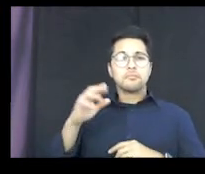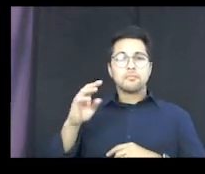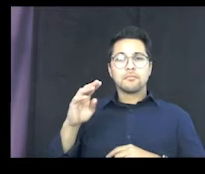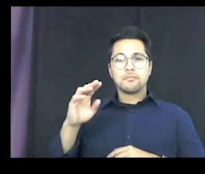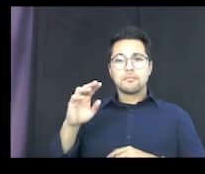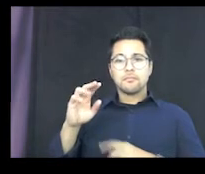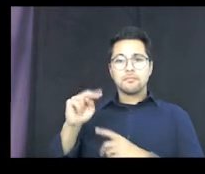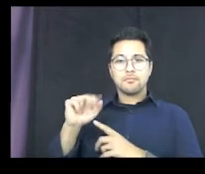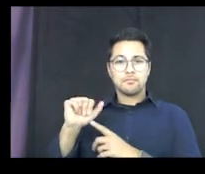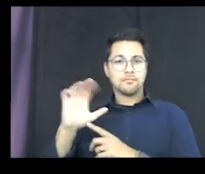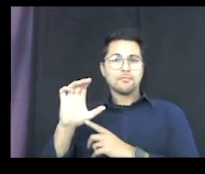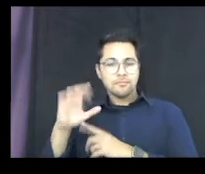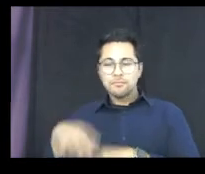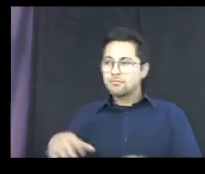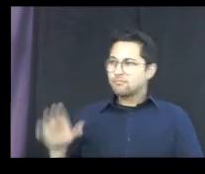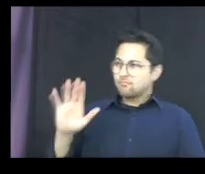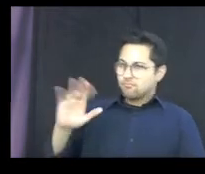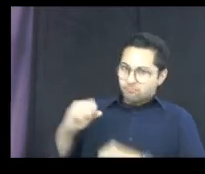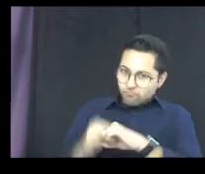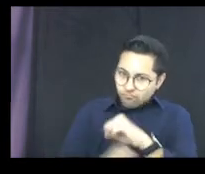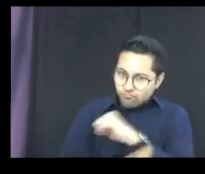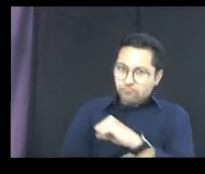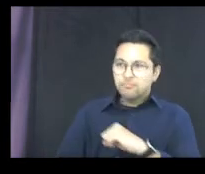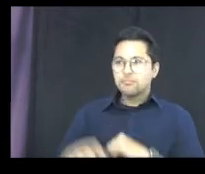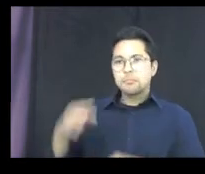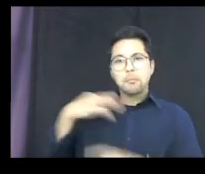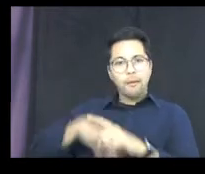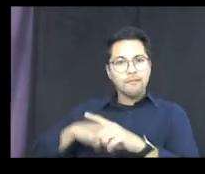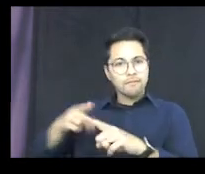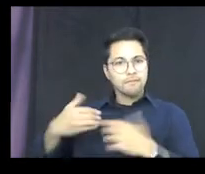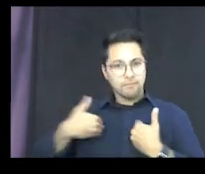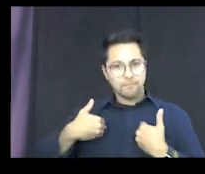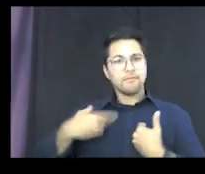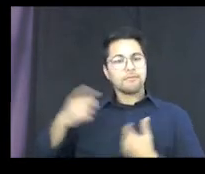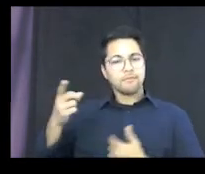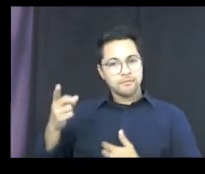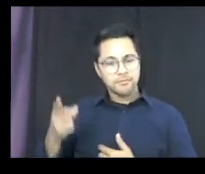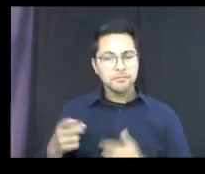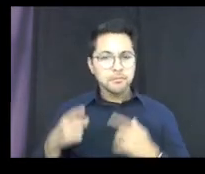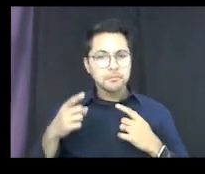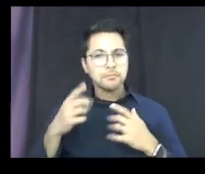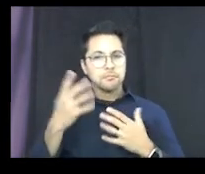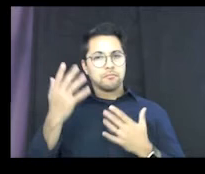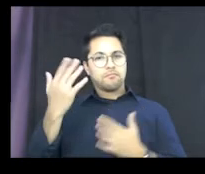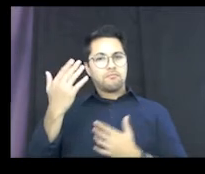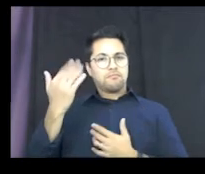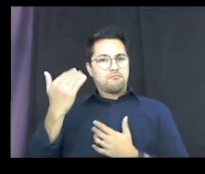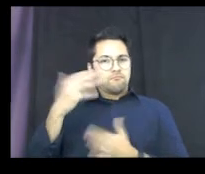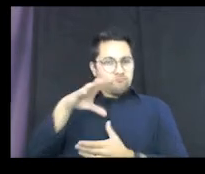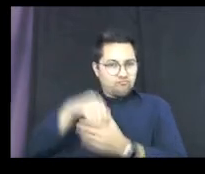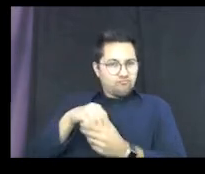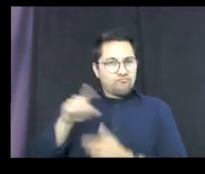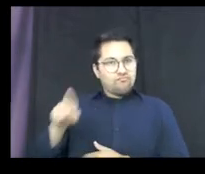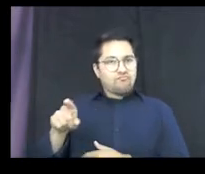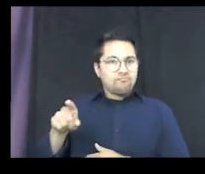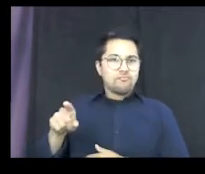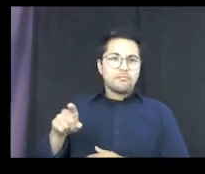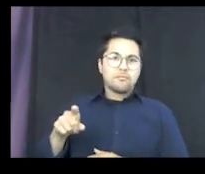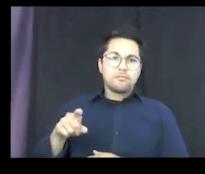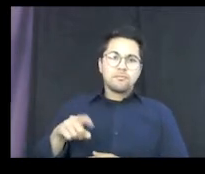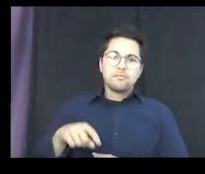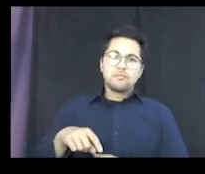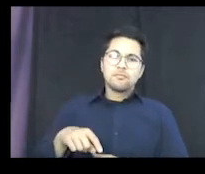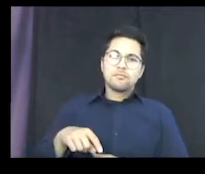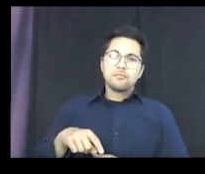MAC, its structure, and the benefits that they have received by being a part of